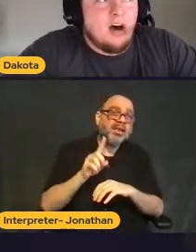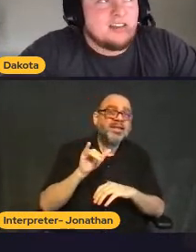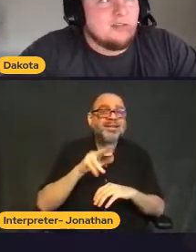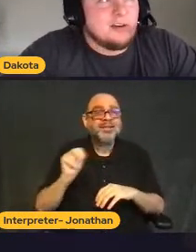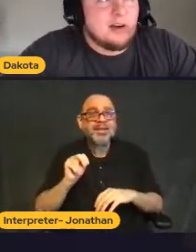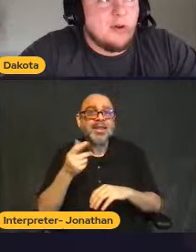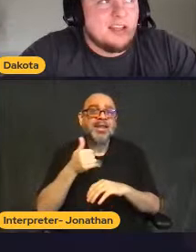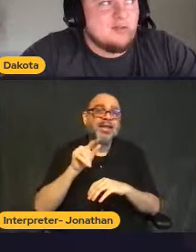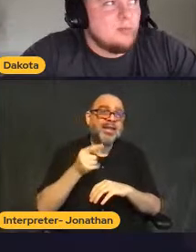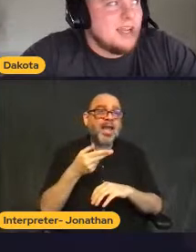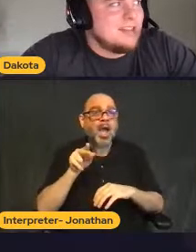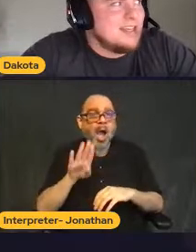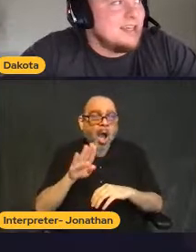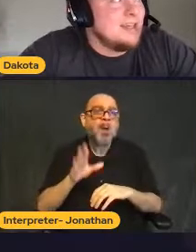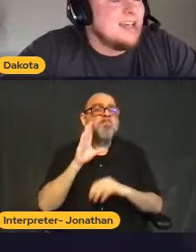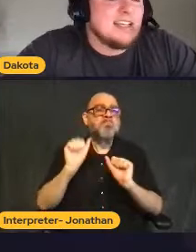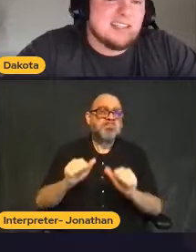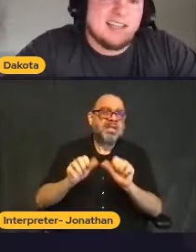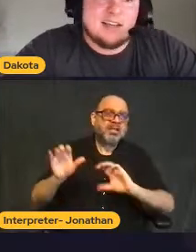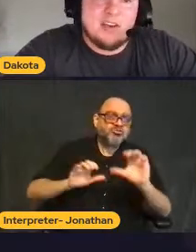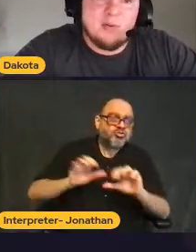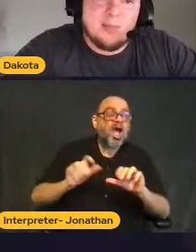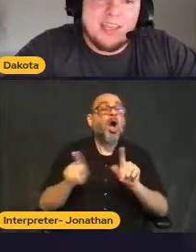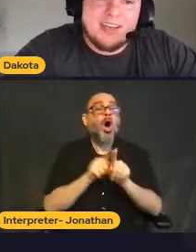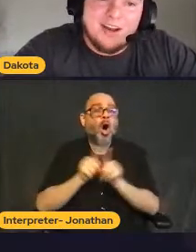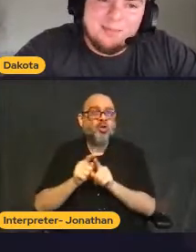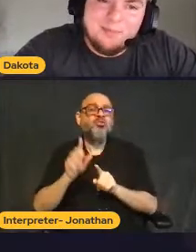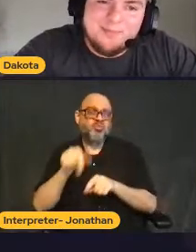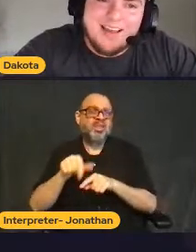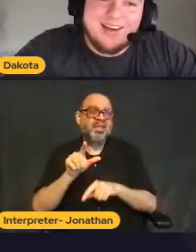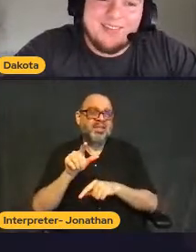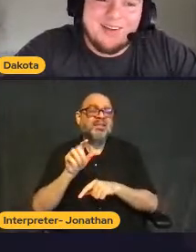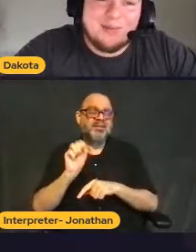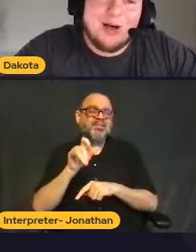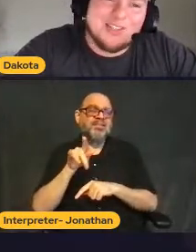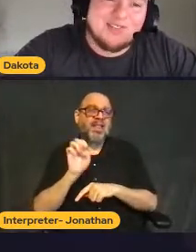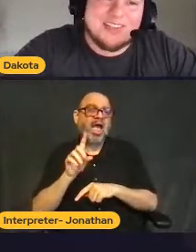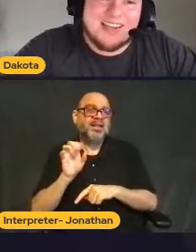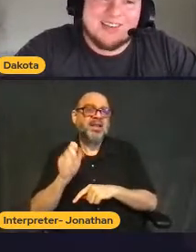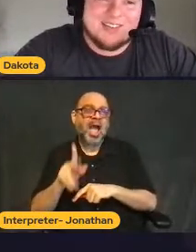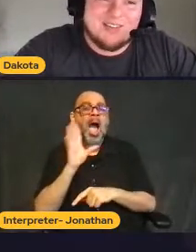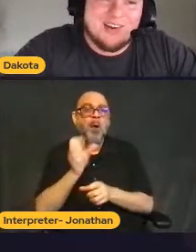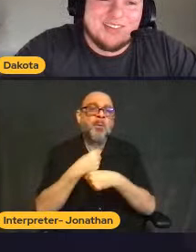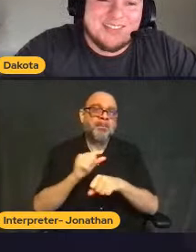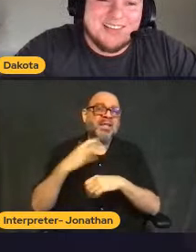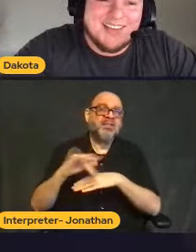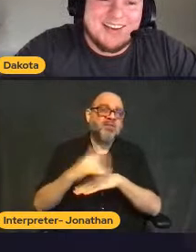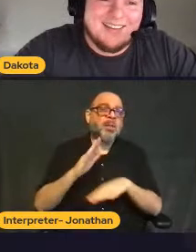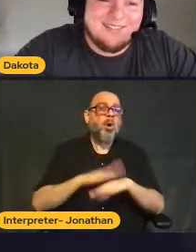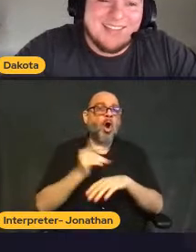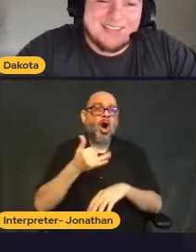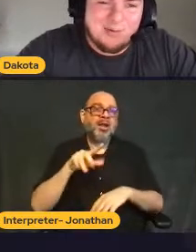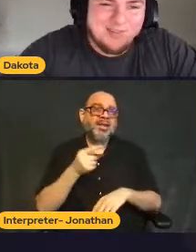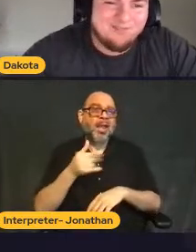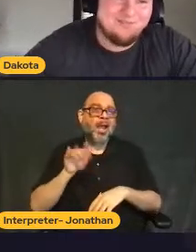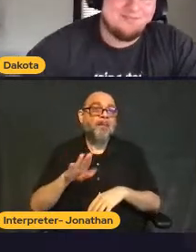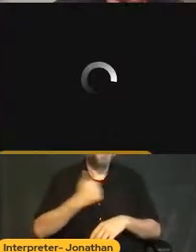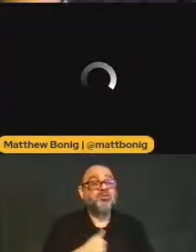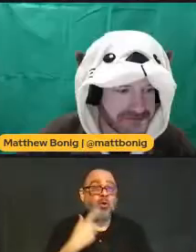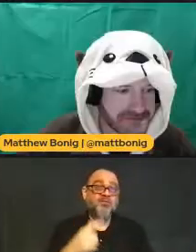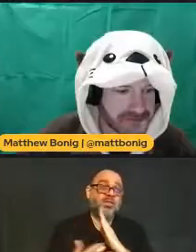I'll also figure out a way to make the slide deck available on my GitHub. I apologize for the technical difficulties. And again, thanks